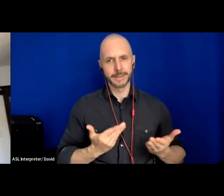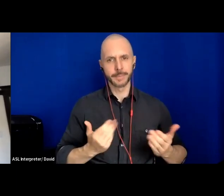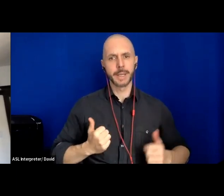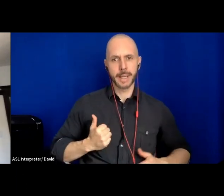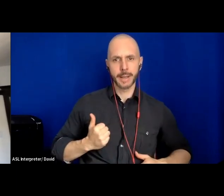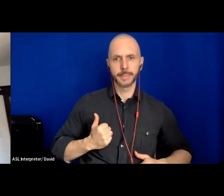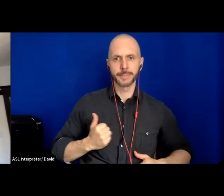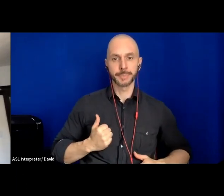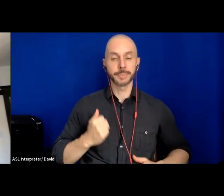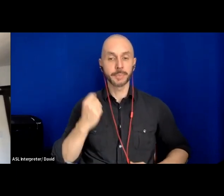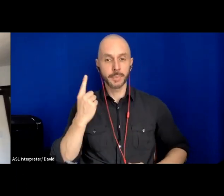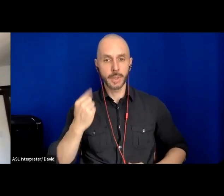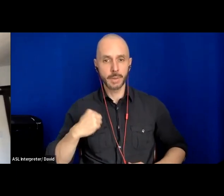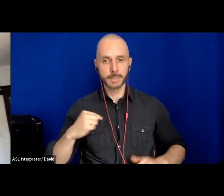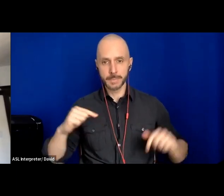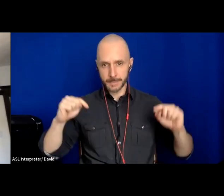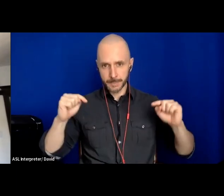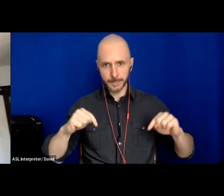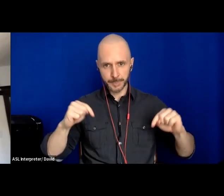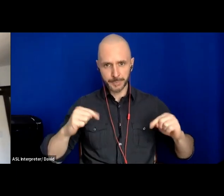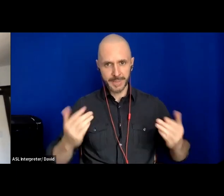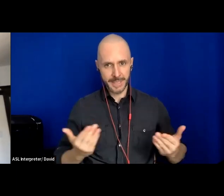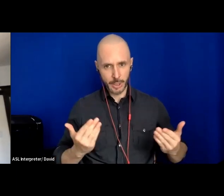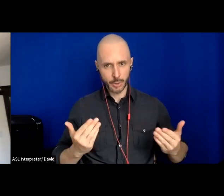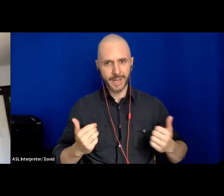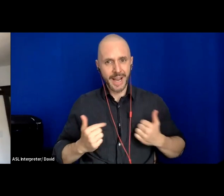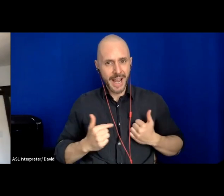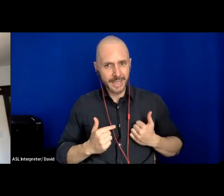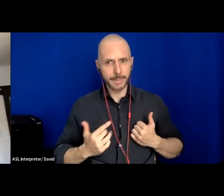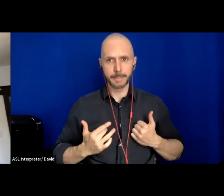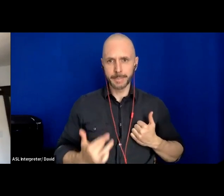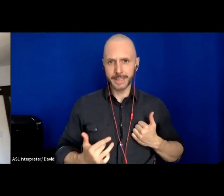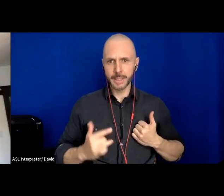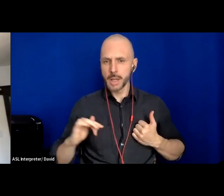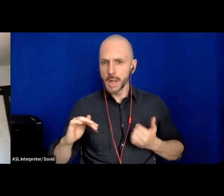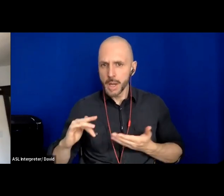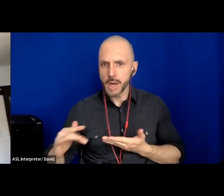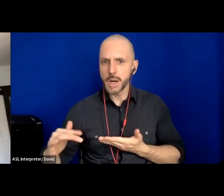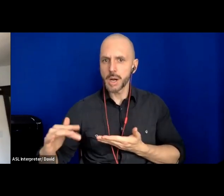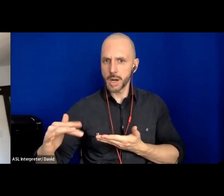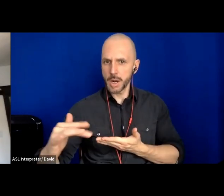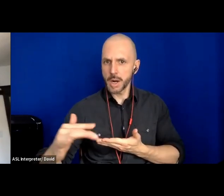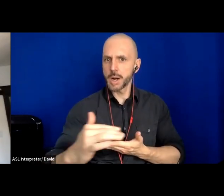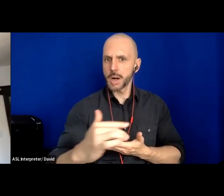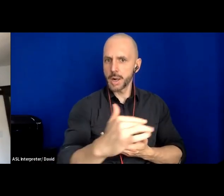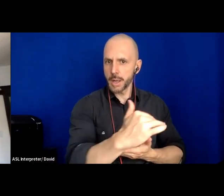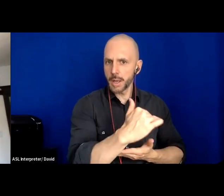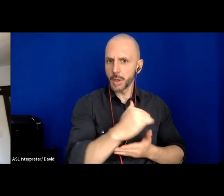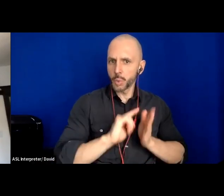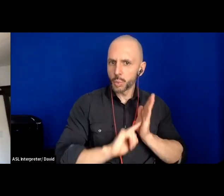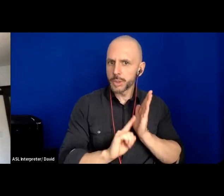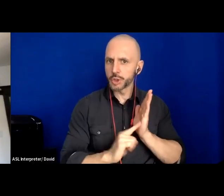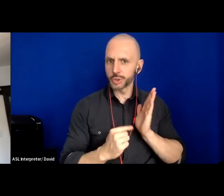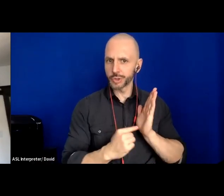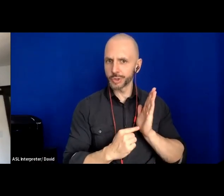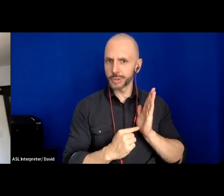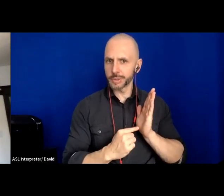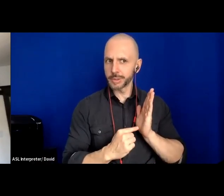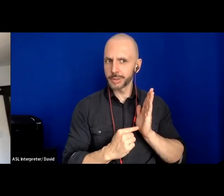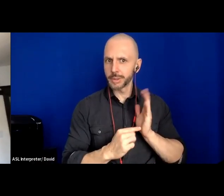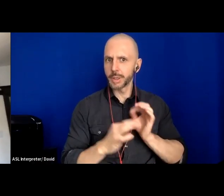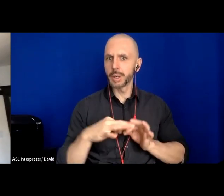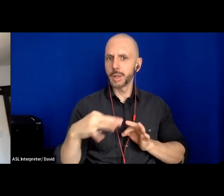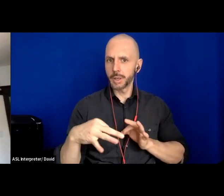it took us a long time to begin to gather data, race-based data. Lots of resistance, certainly also from communities of color, because the concern